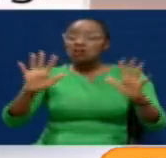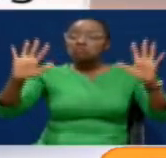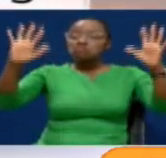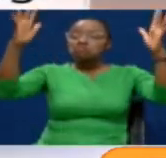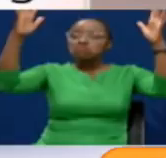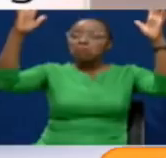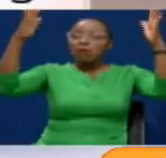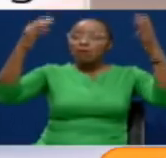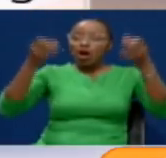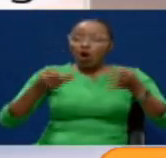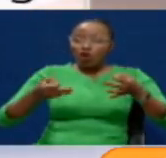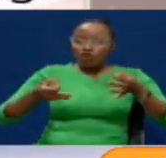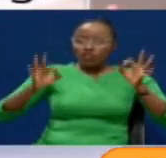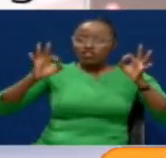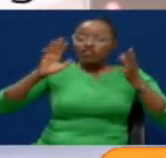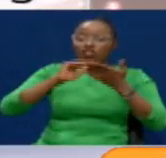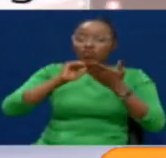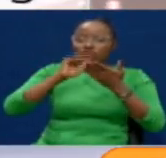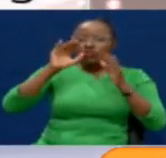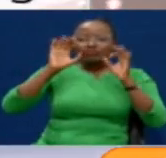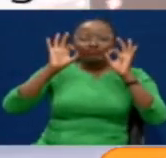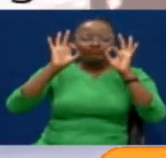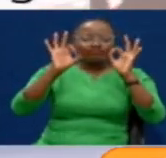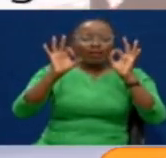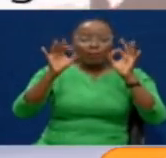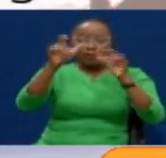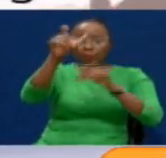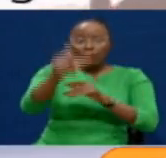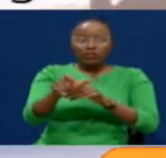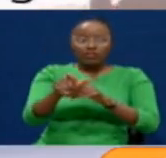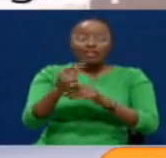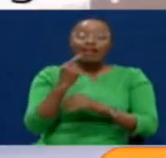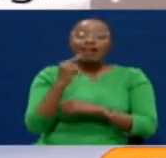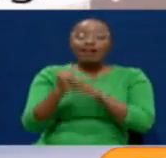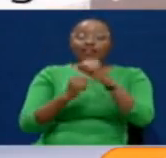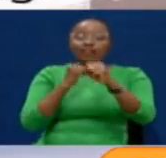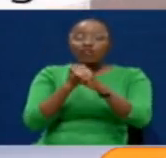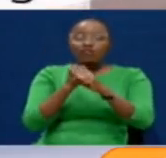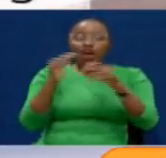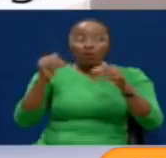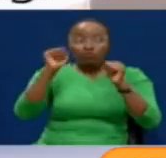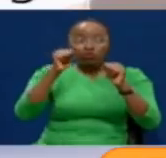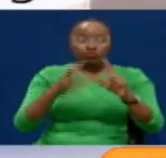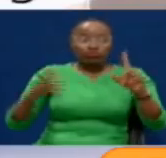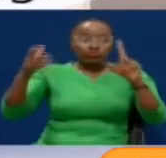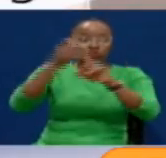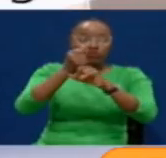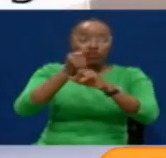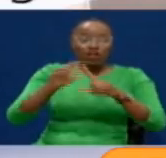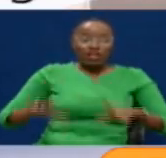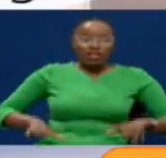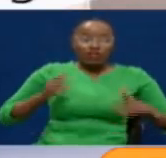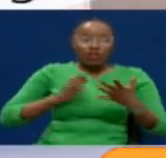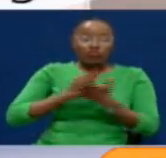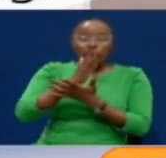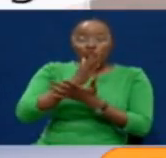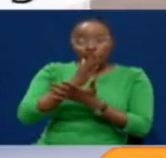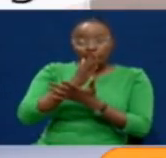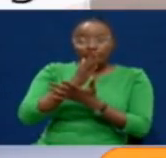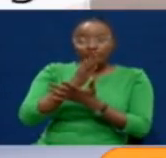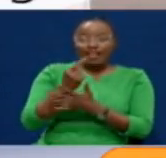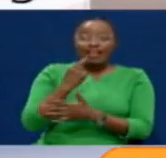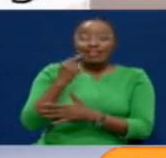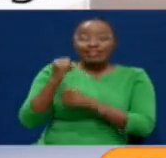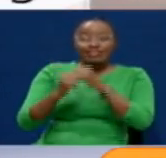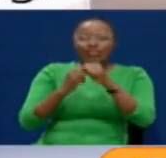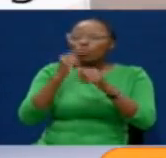on how officially being the most amazing person of the century. I mean, how more amazing can you get than having lived through the entire thing?